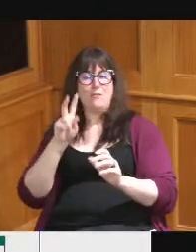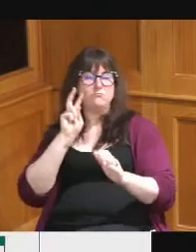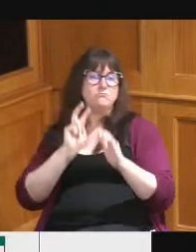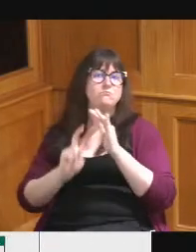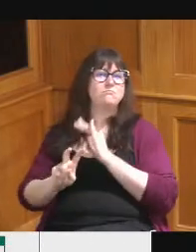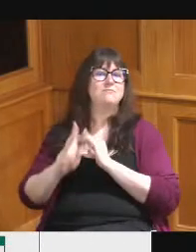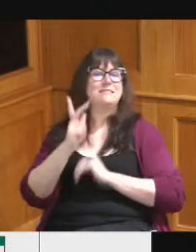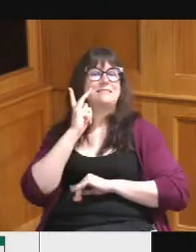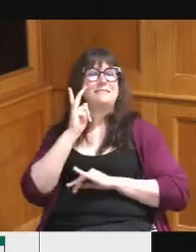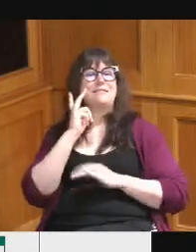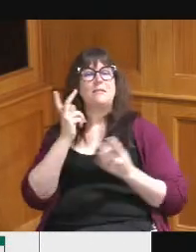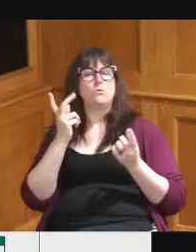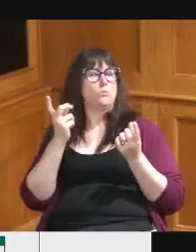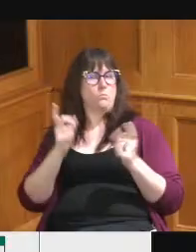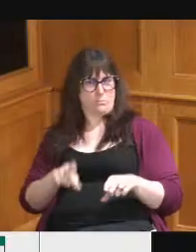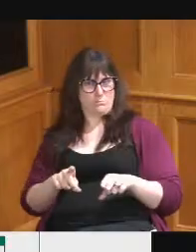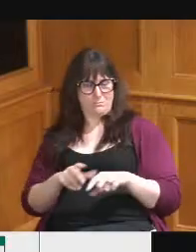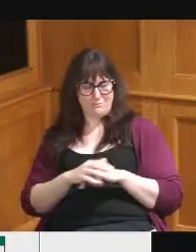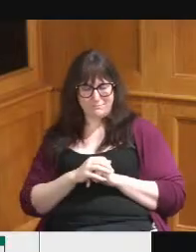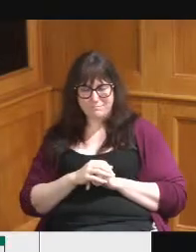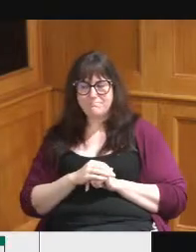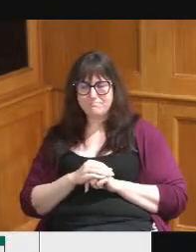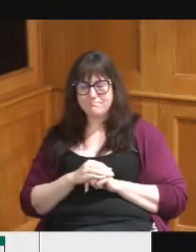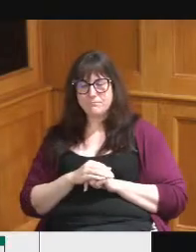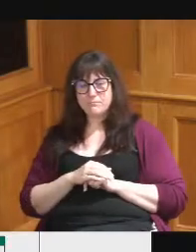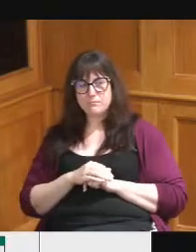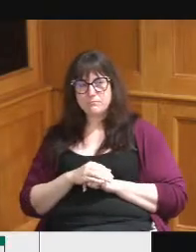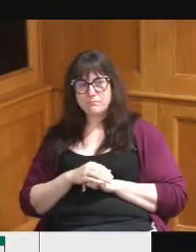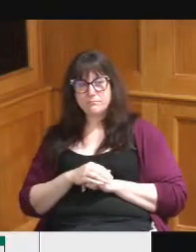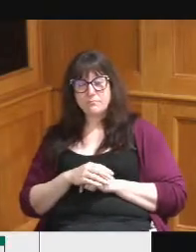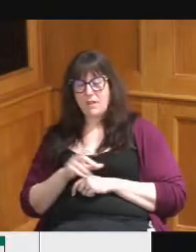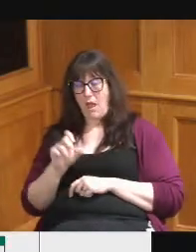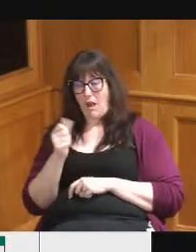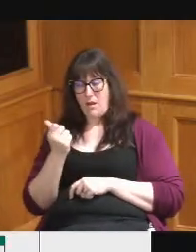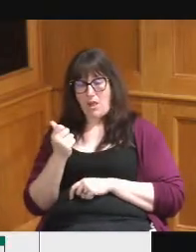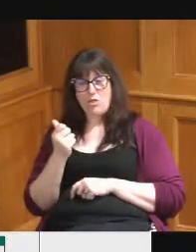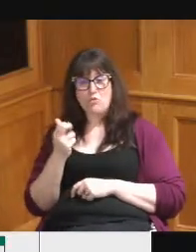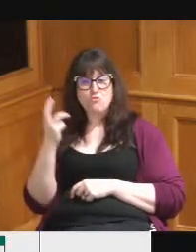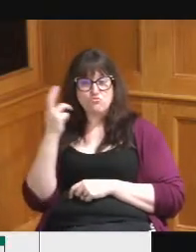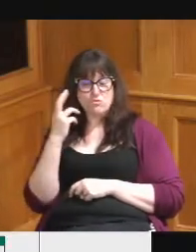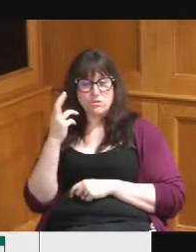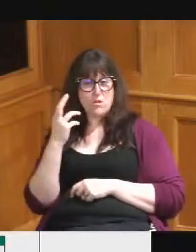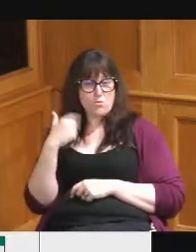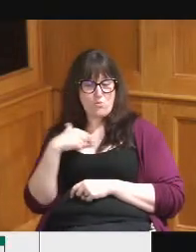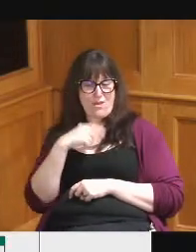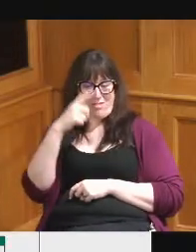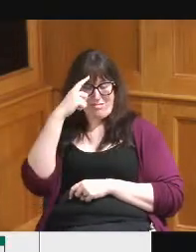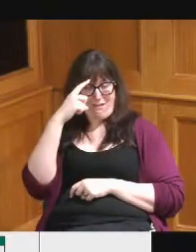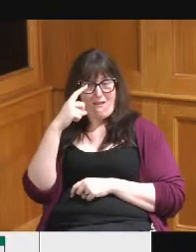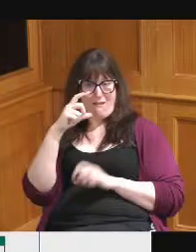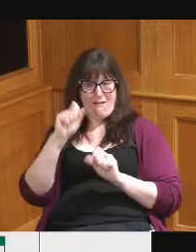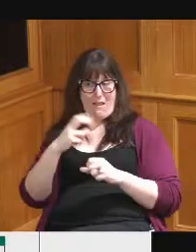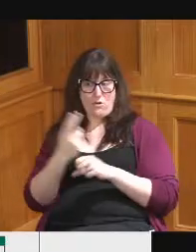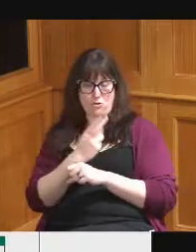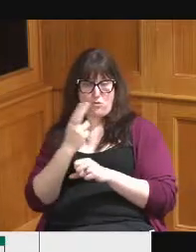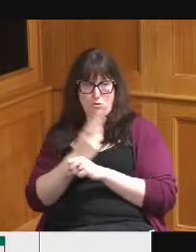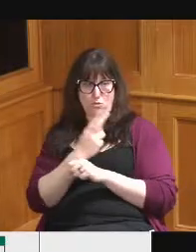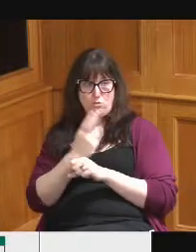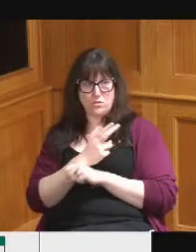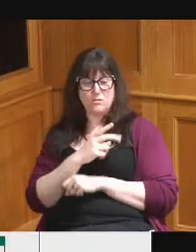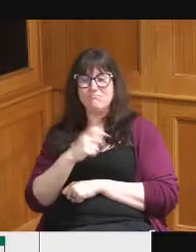comes to asthma. Another use case that we think is very doable has to do with